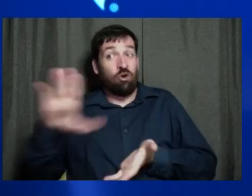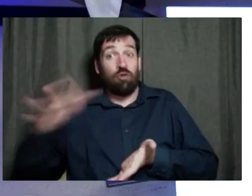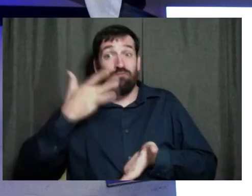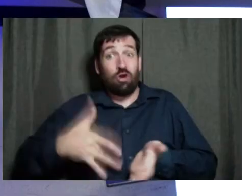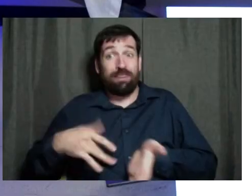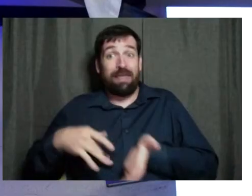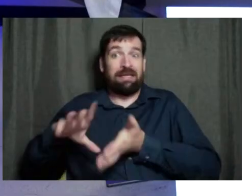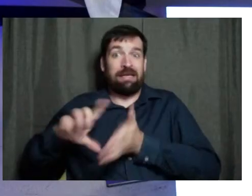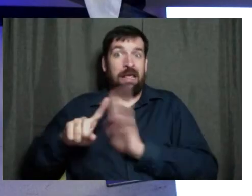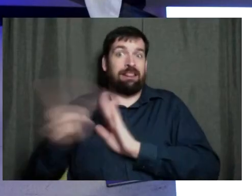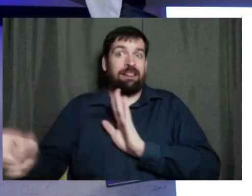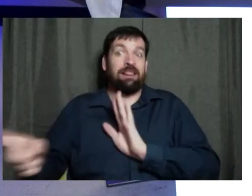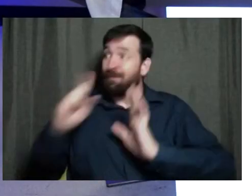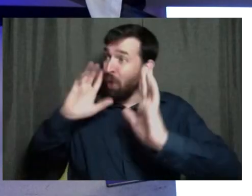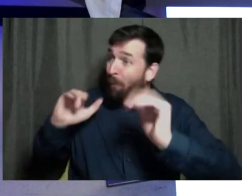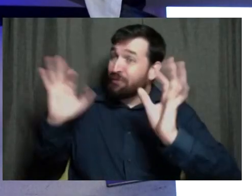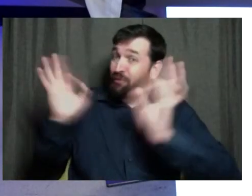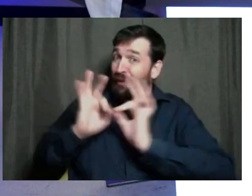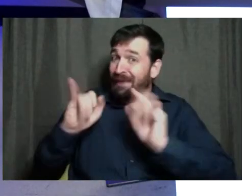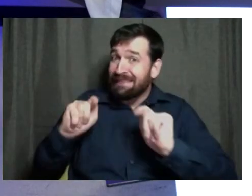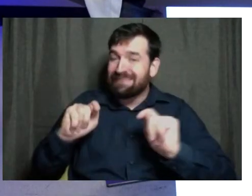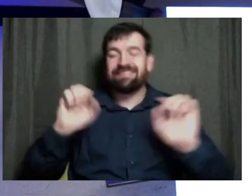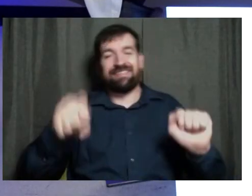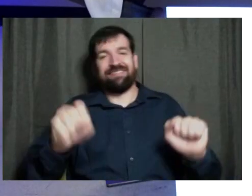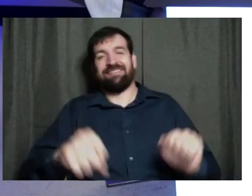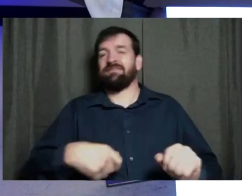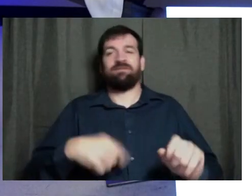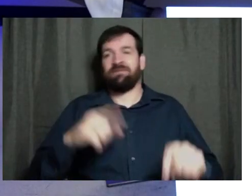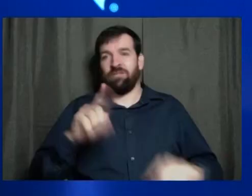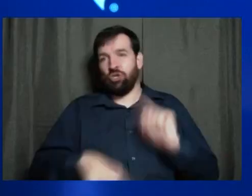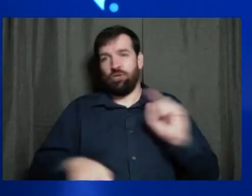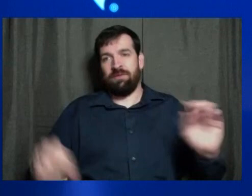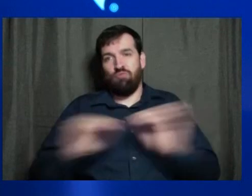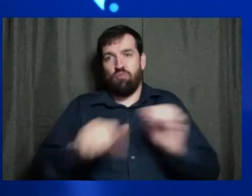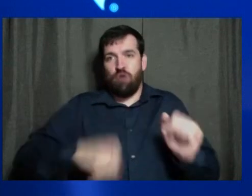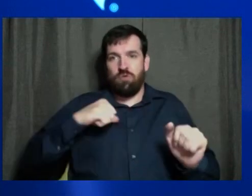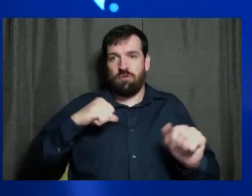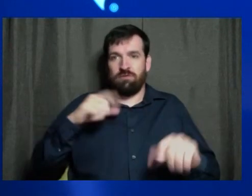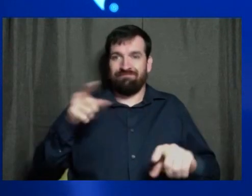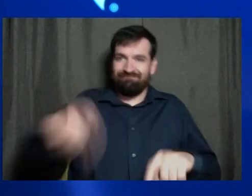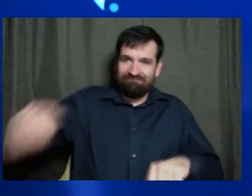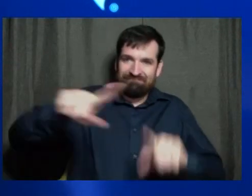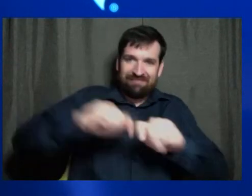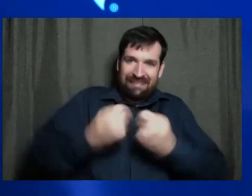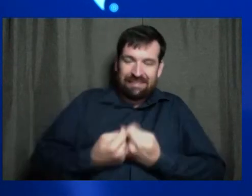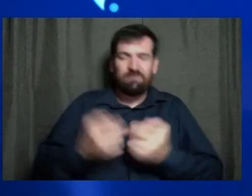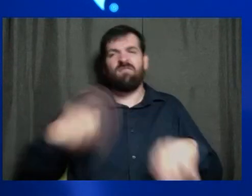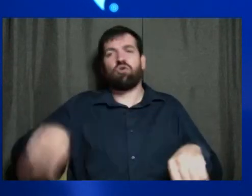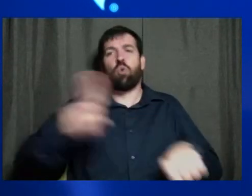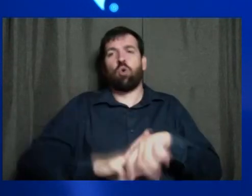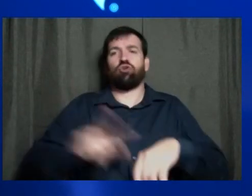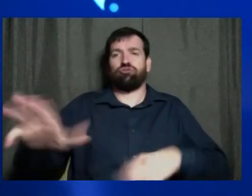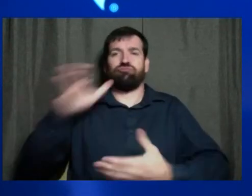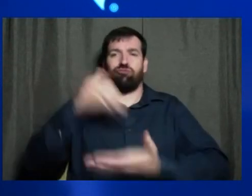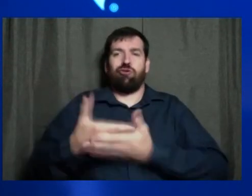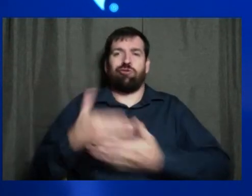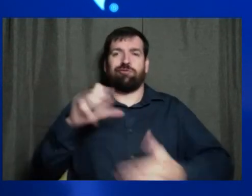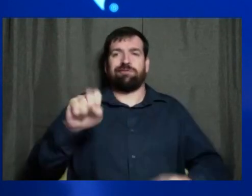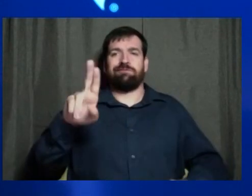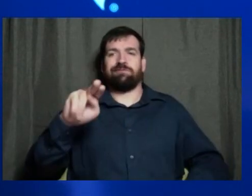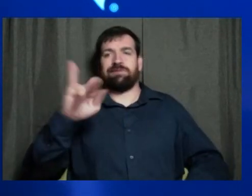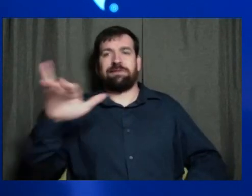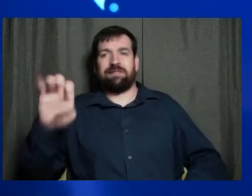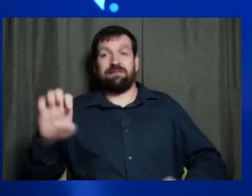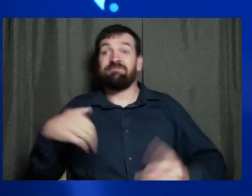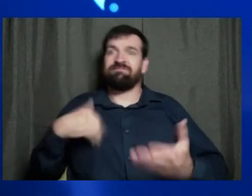Yeah. hope it was worth it. Yeah, no, it is. And I couldn't be more proud of the team and of you and, of course, of Sunny. And thank you for allowing me to share this little bit of news with you.